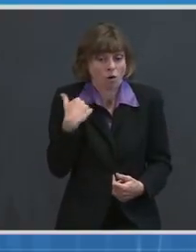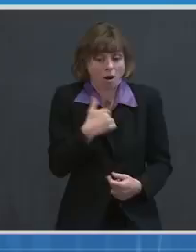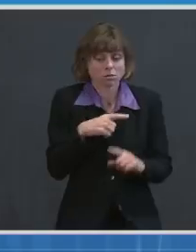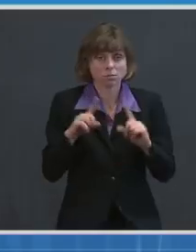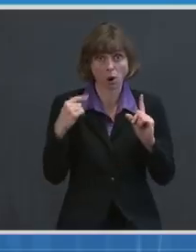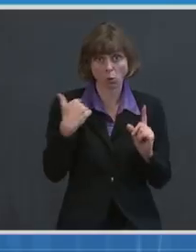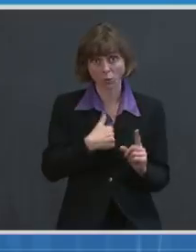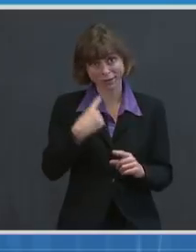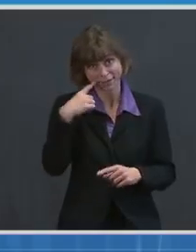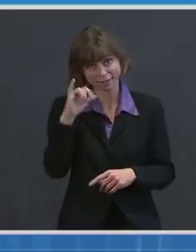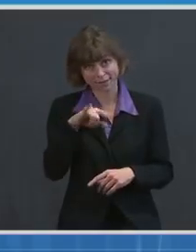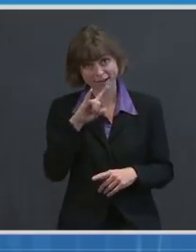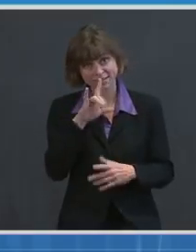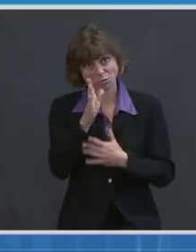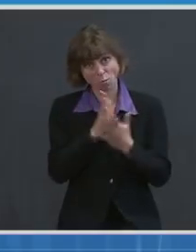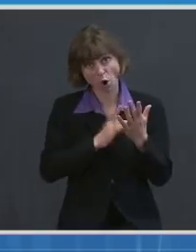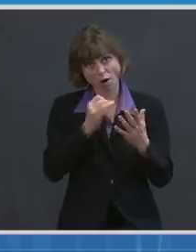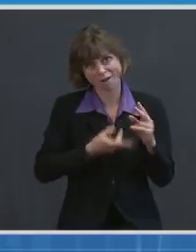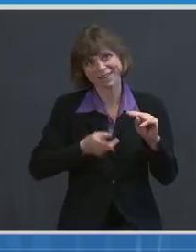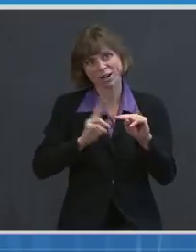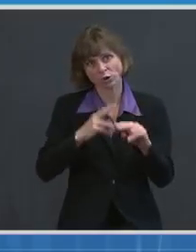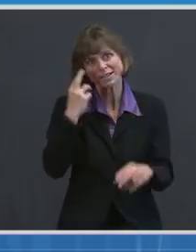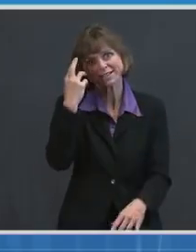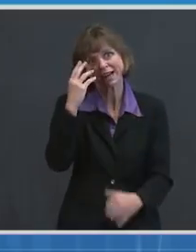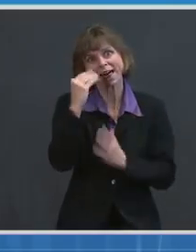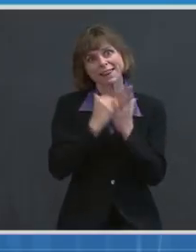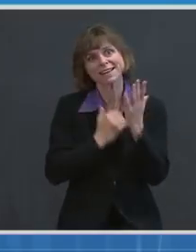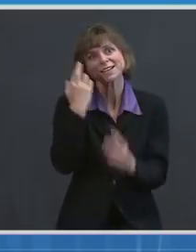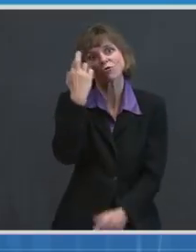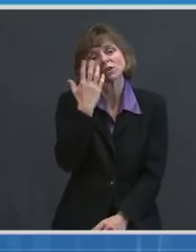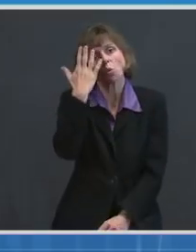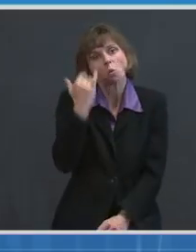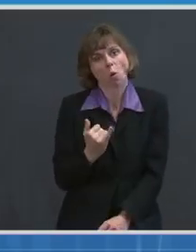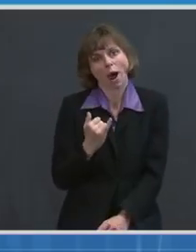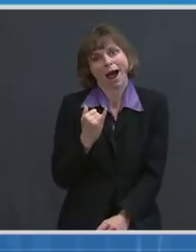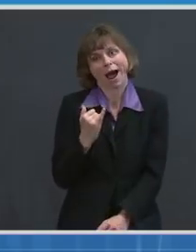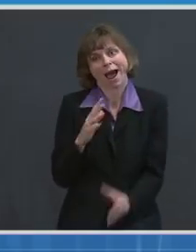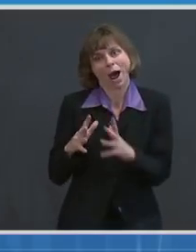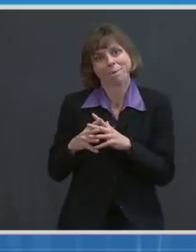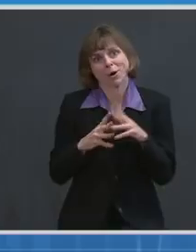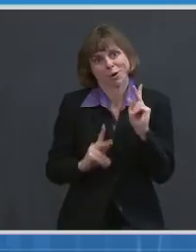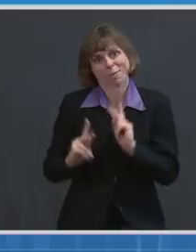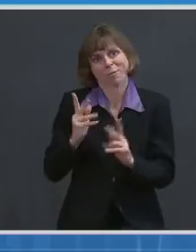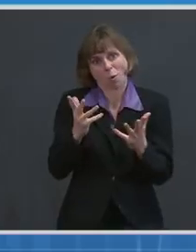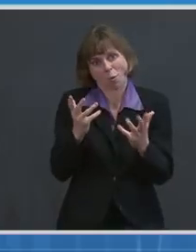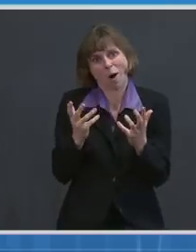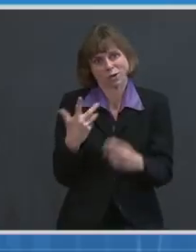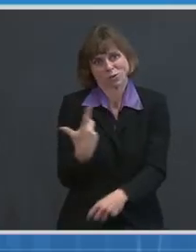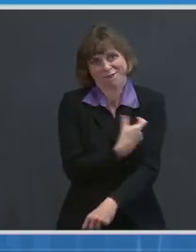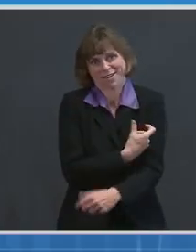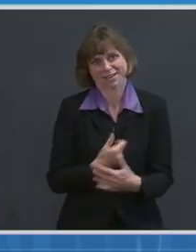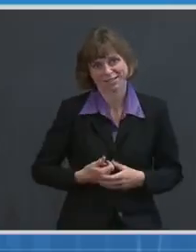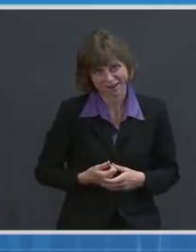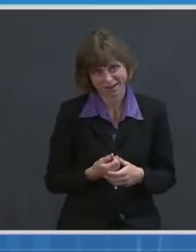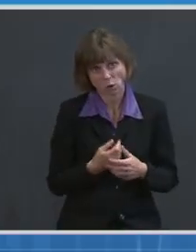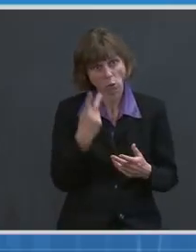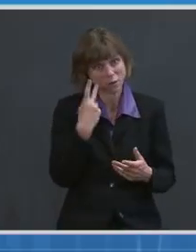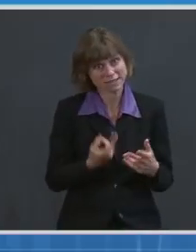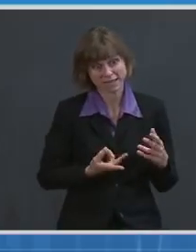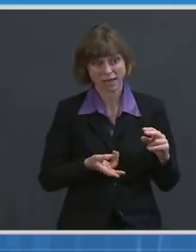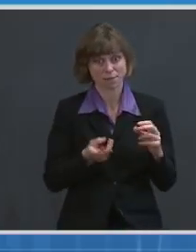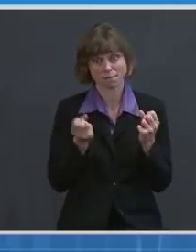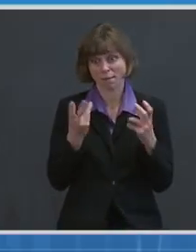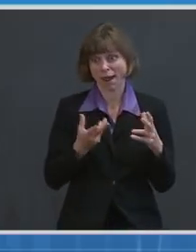that this is part of a growing list of reasons why Americans do want to get vaccinated. We are already seeing increasing numbers of people wanting to get